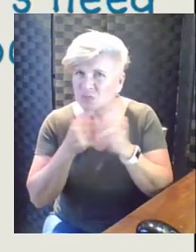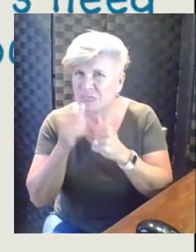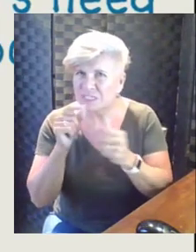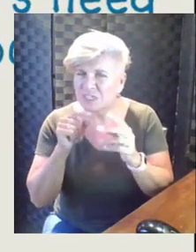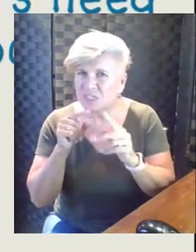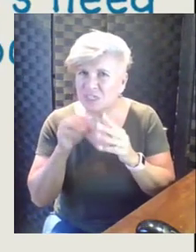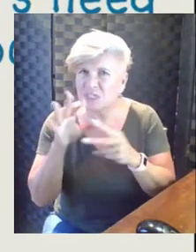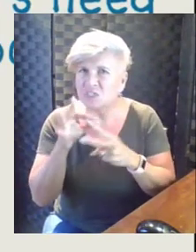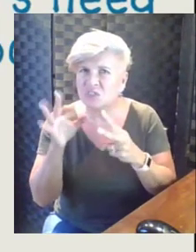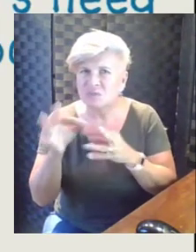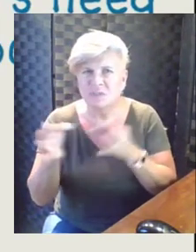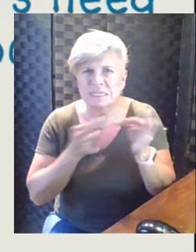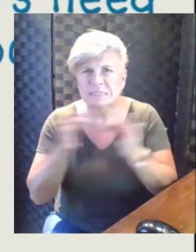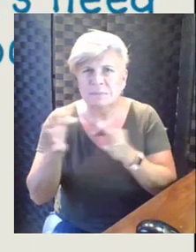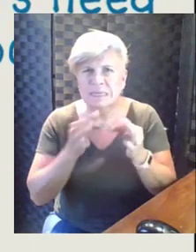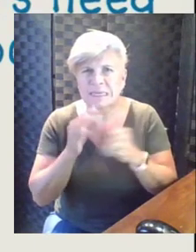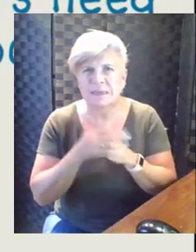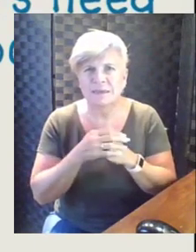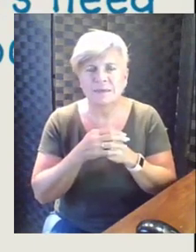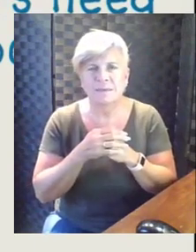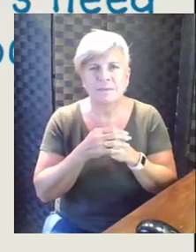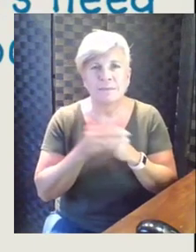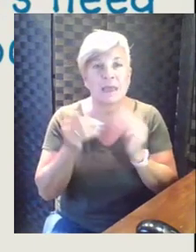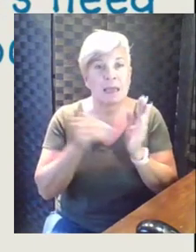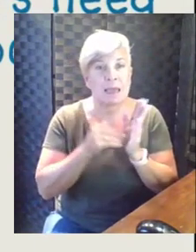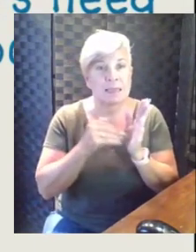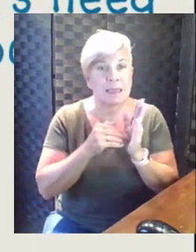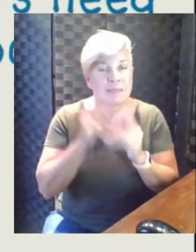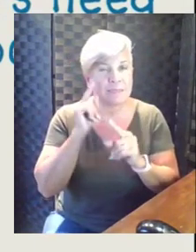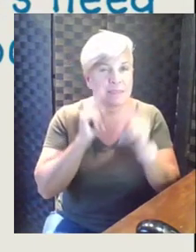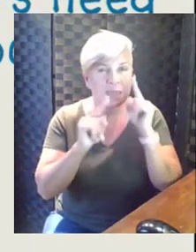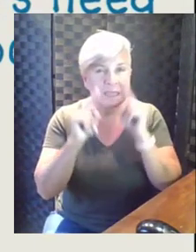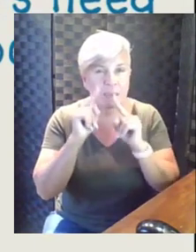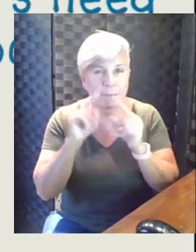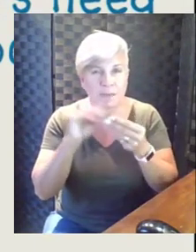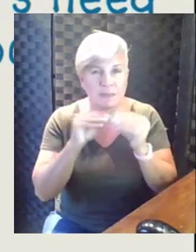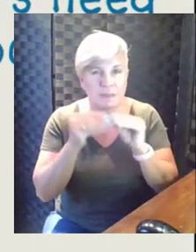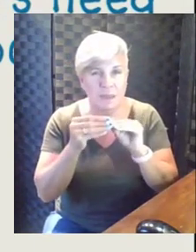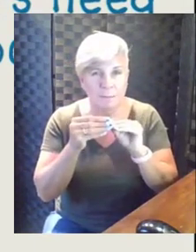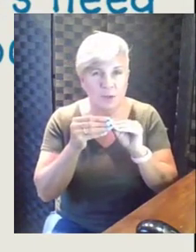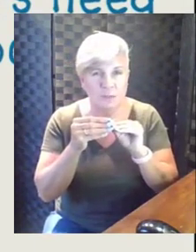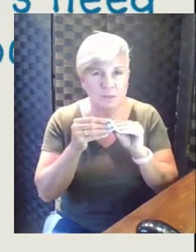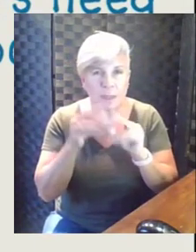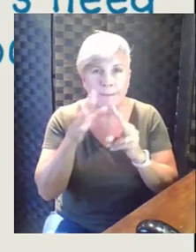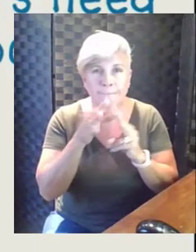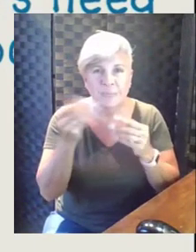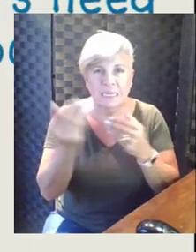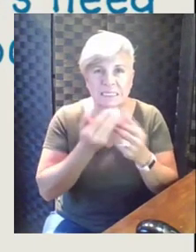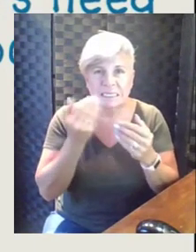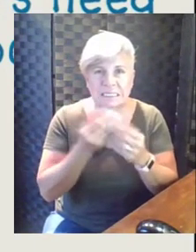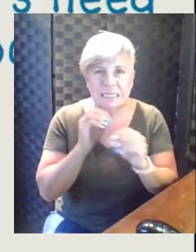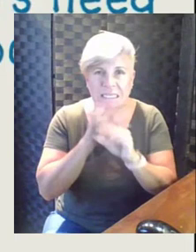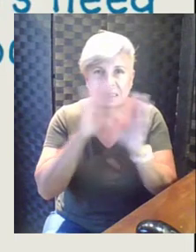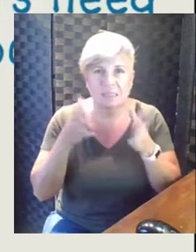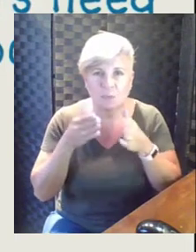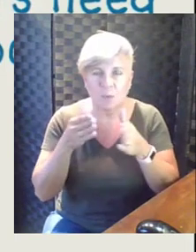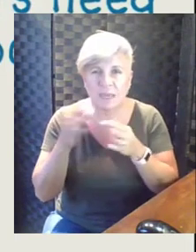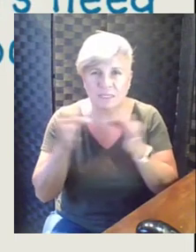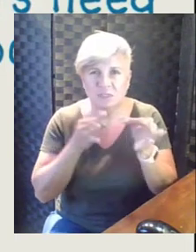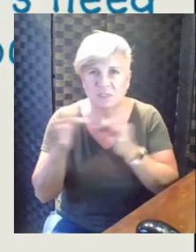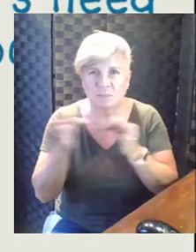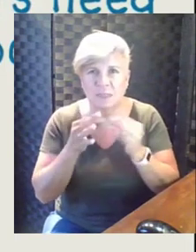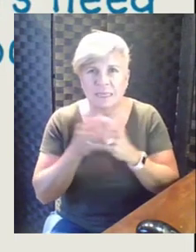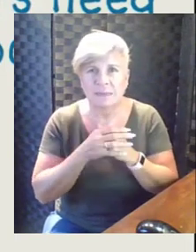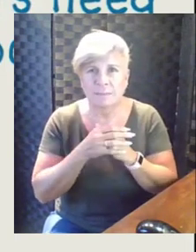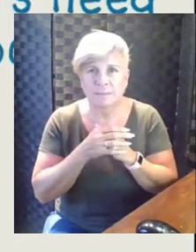should he choose to explain it? Again, he needs to think about the numbers in the problem and pick an easy and clear